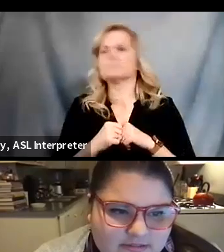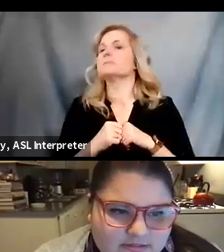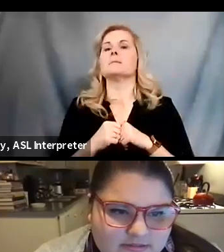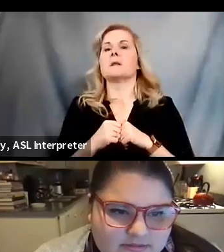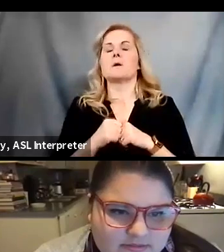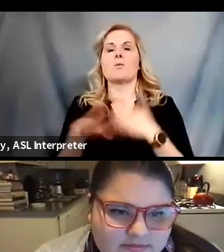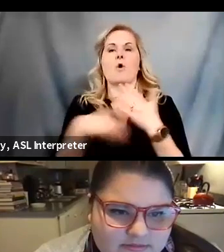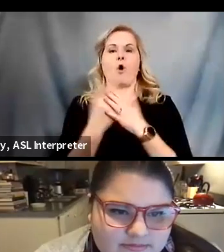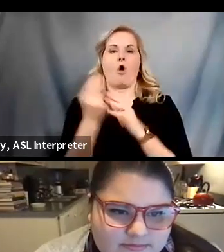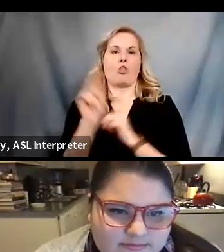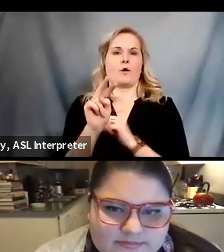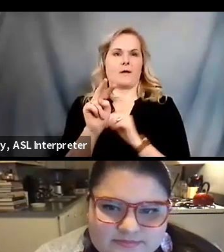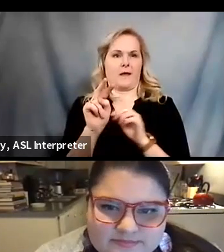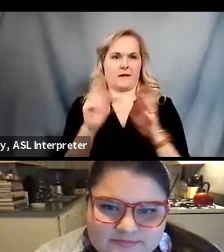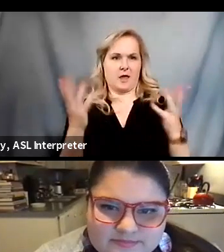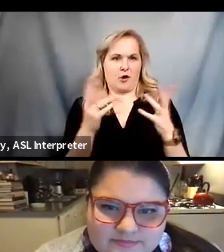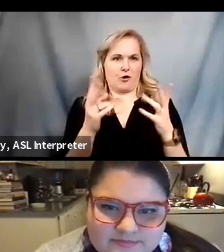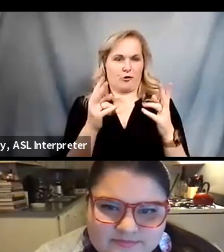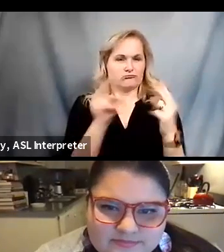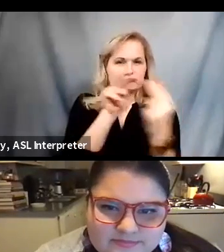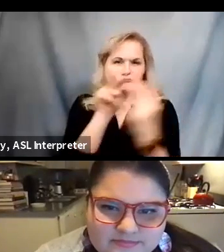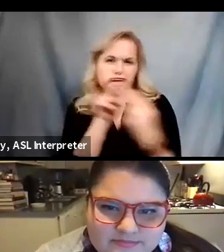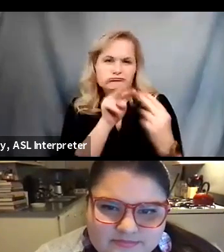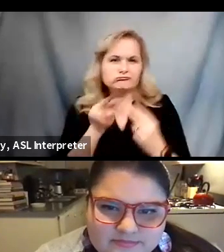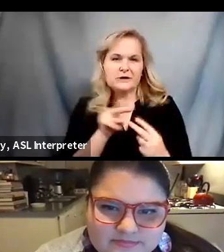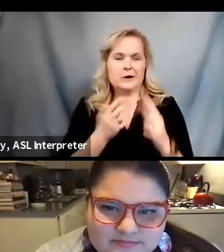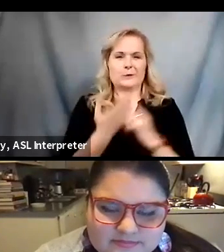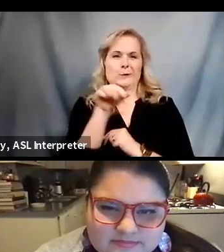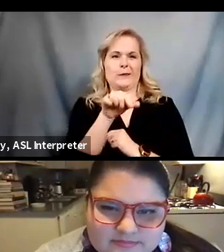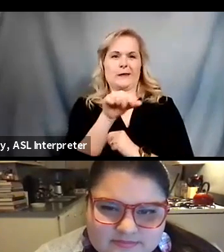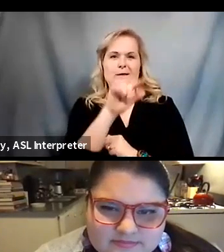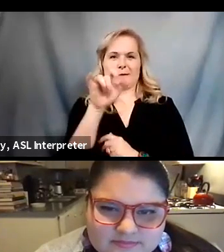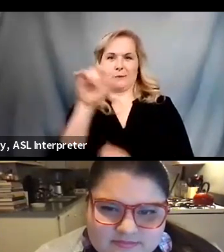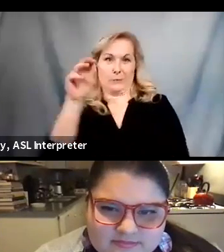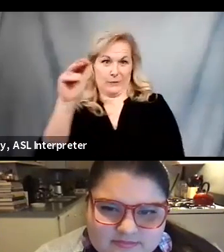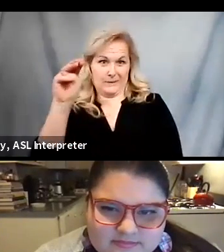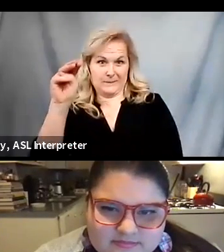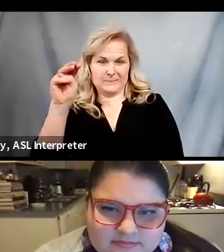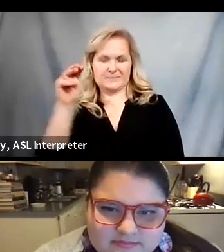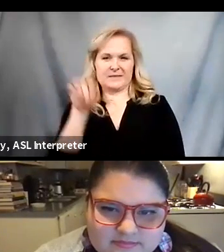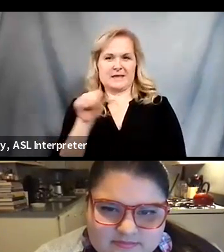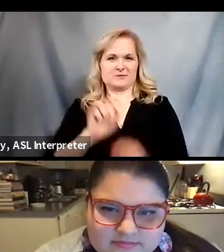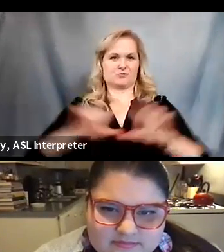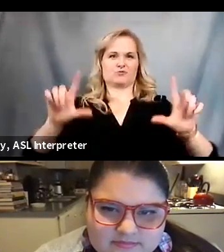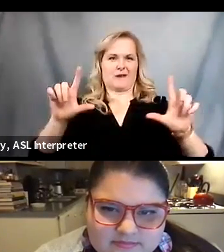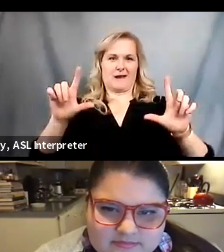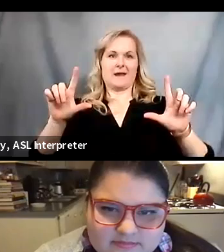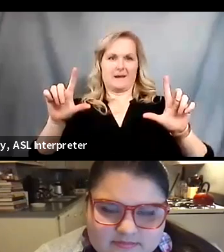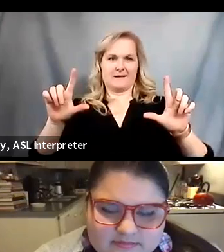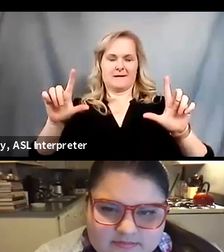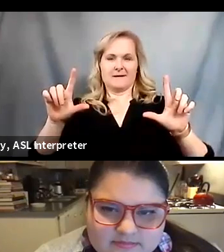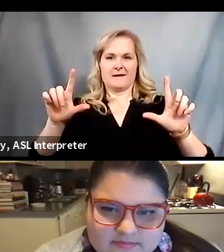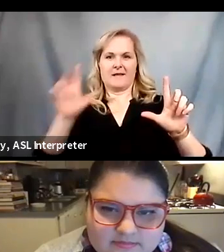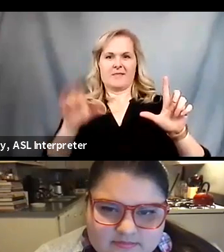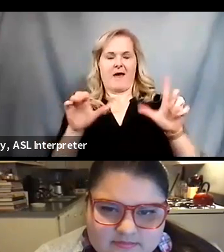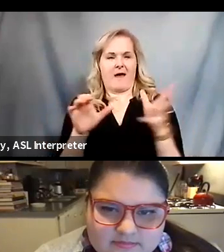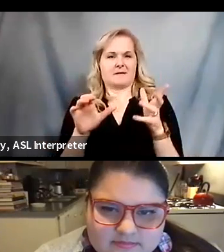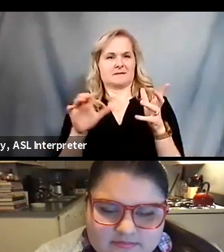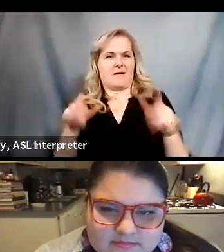we're all looking at each other through this Zoom screen, which gives